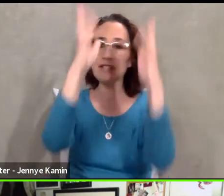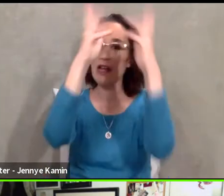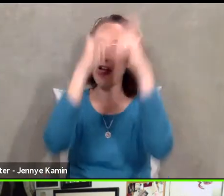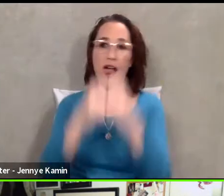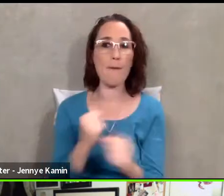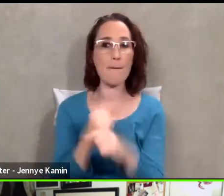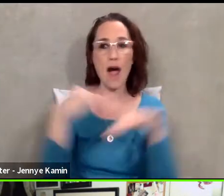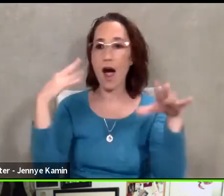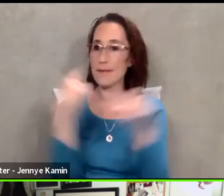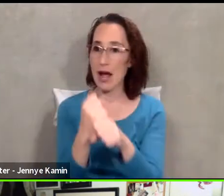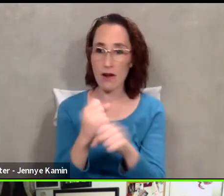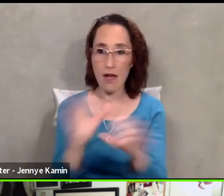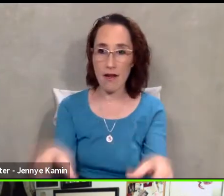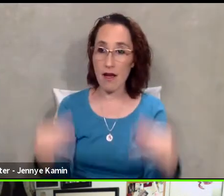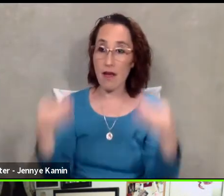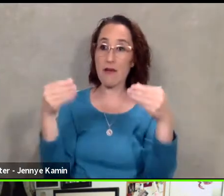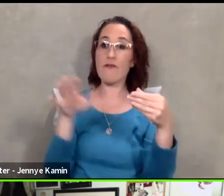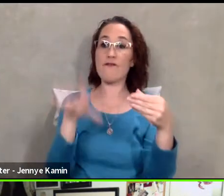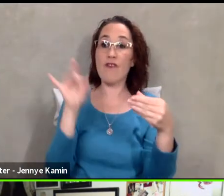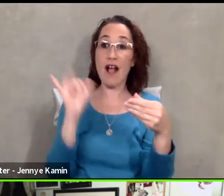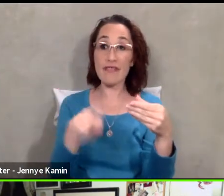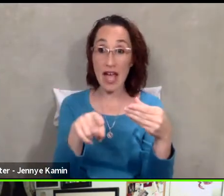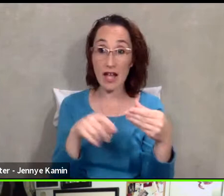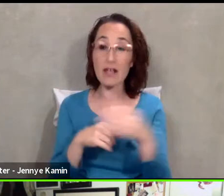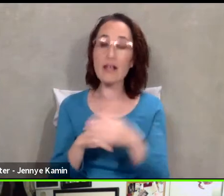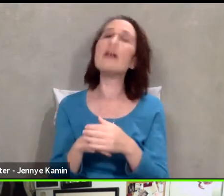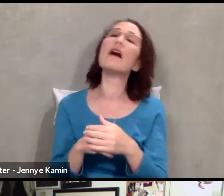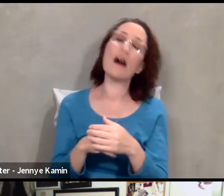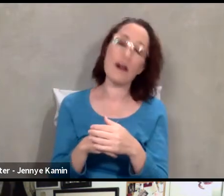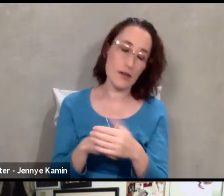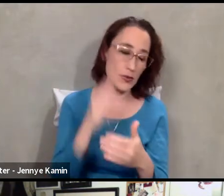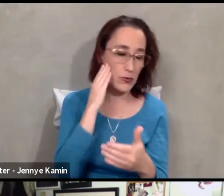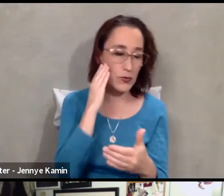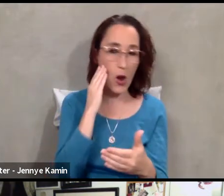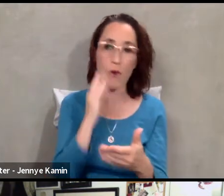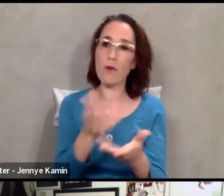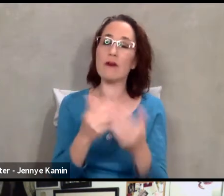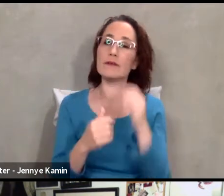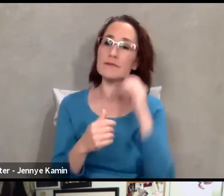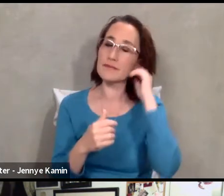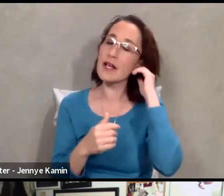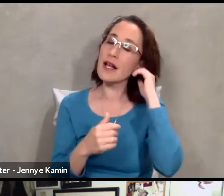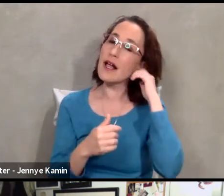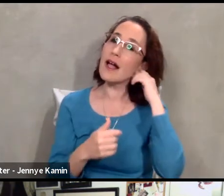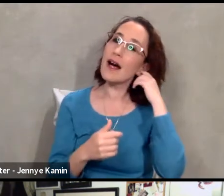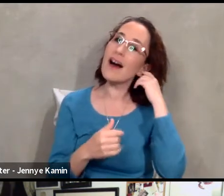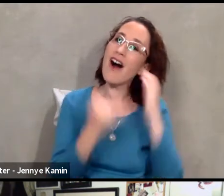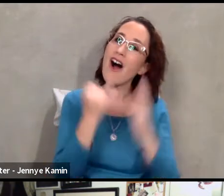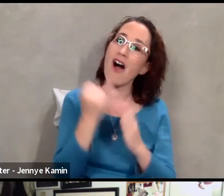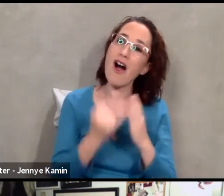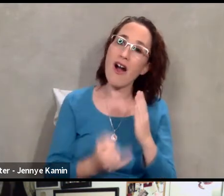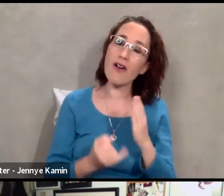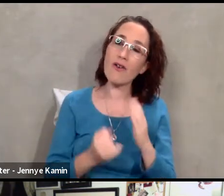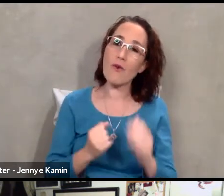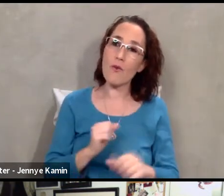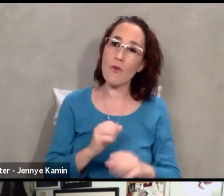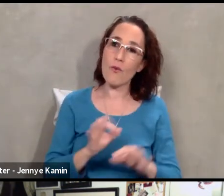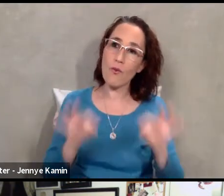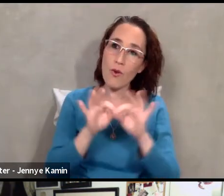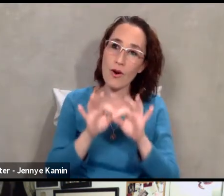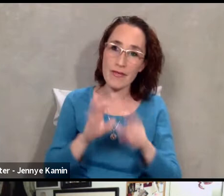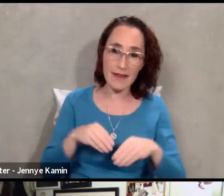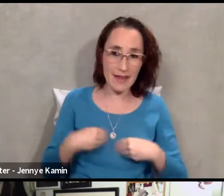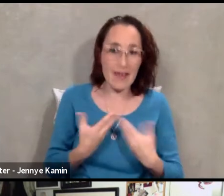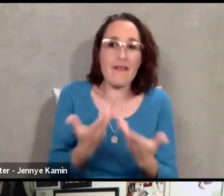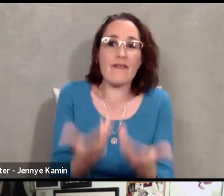And I love what you say about art that's worth giving your life to. Yeah, and just on that note, Molly, you know, I think